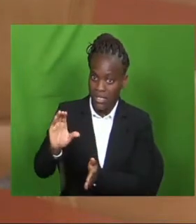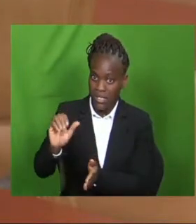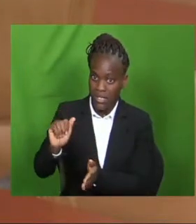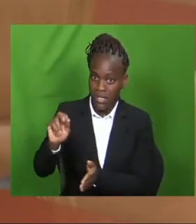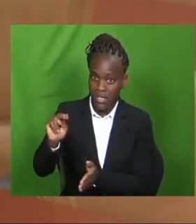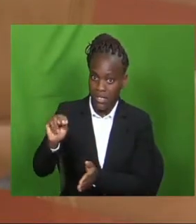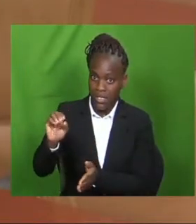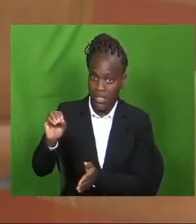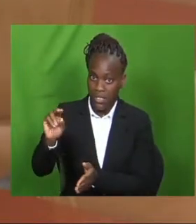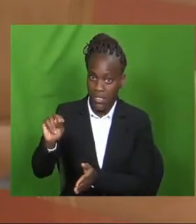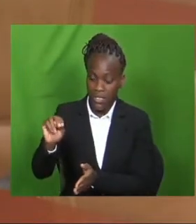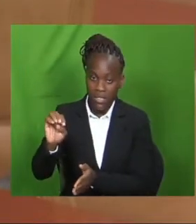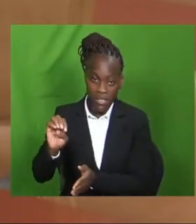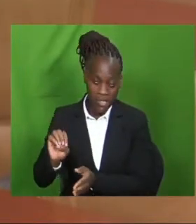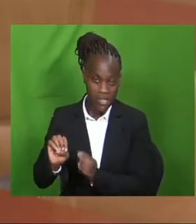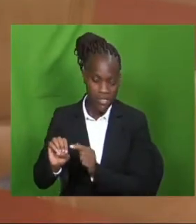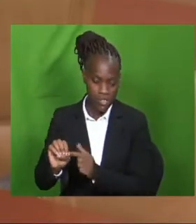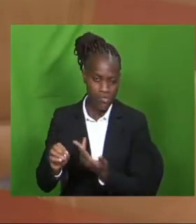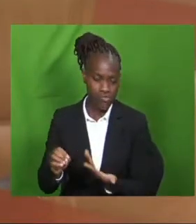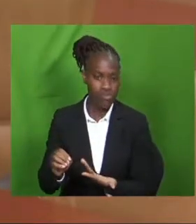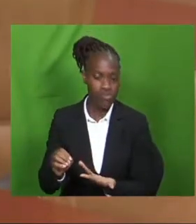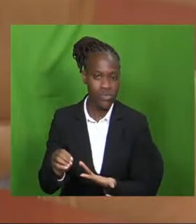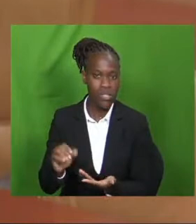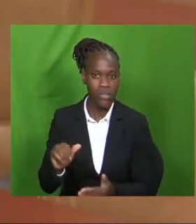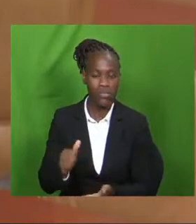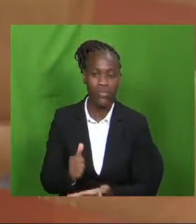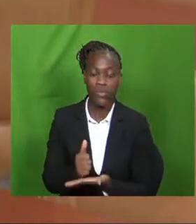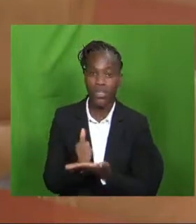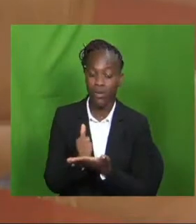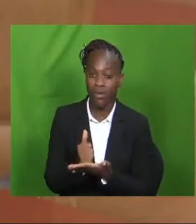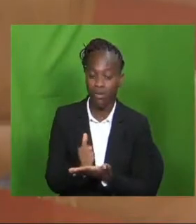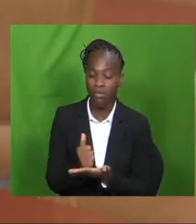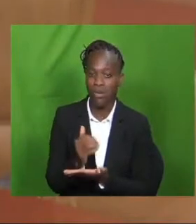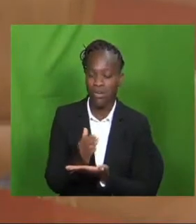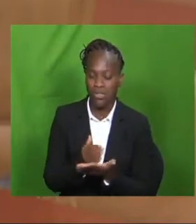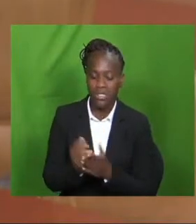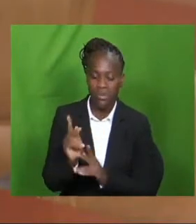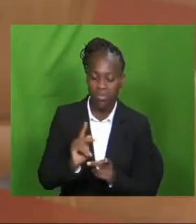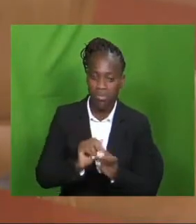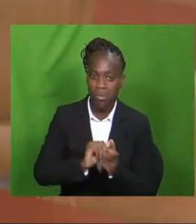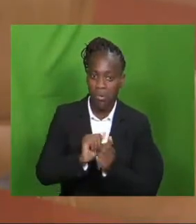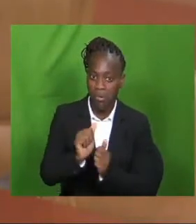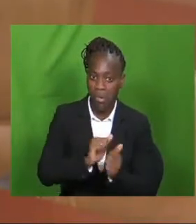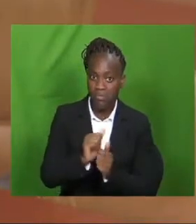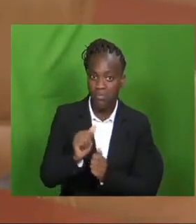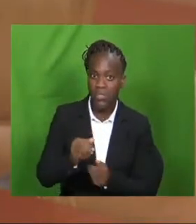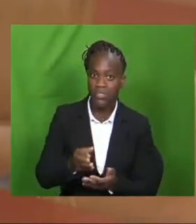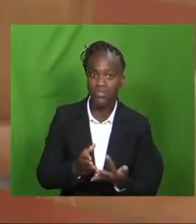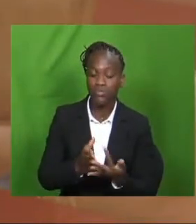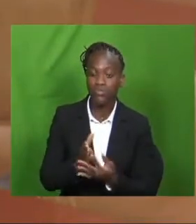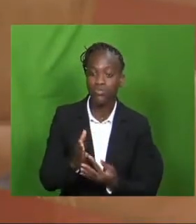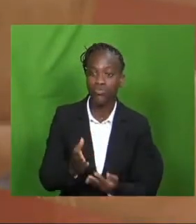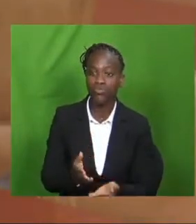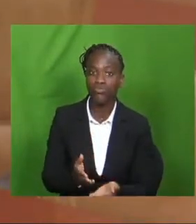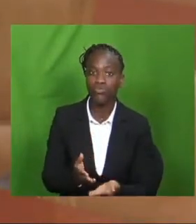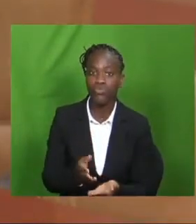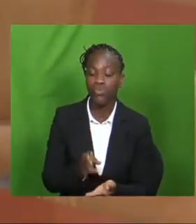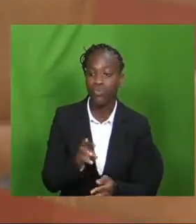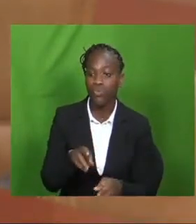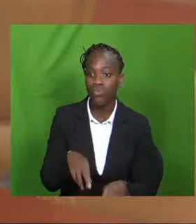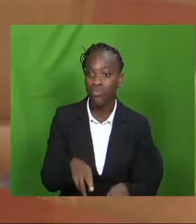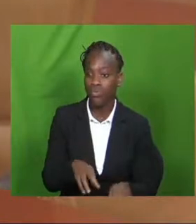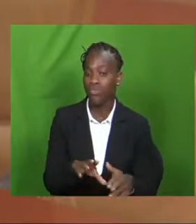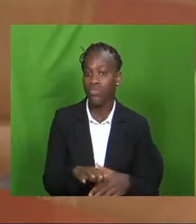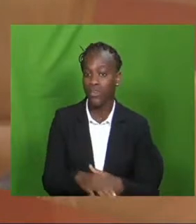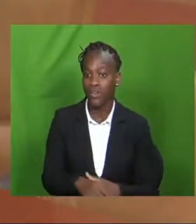two banks that is able to carry some passengers and goods to be ferried across? The minister is not minister Even for